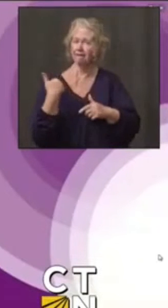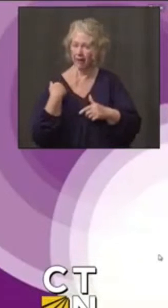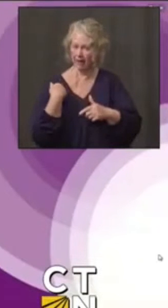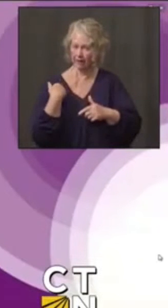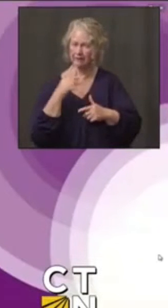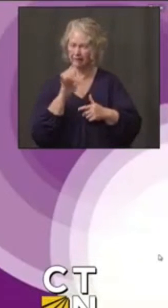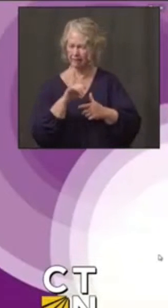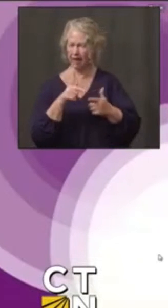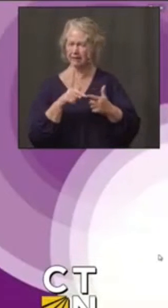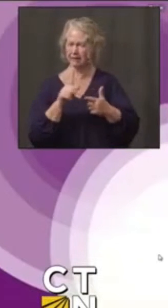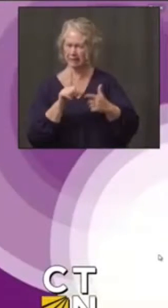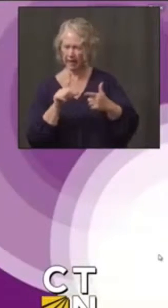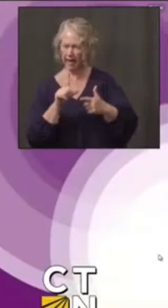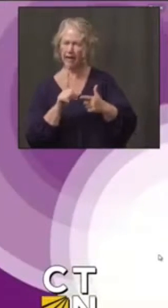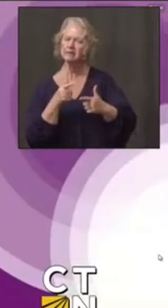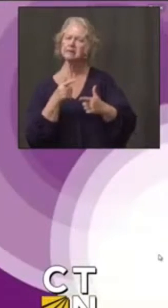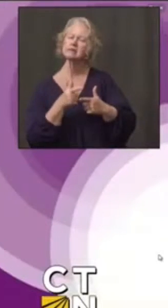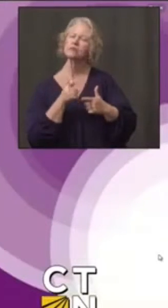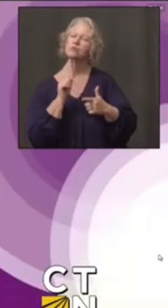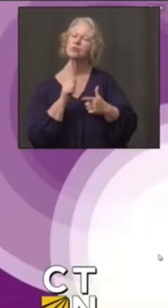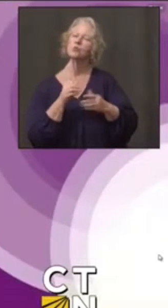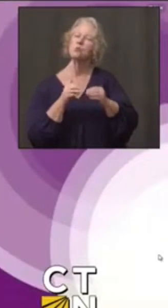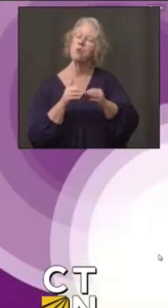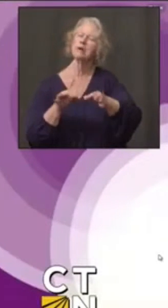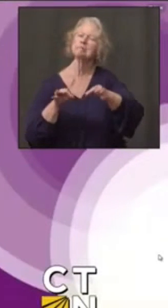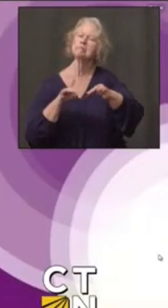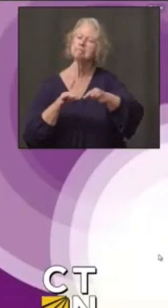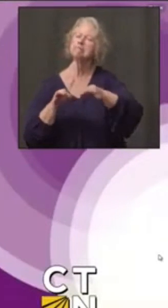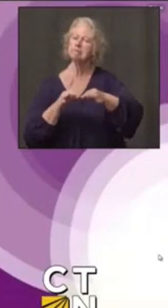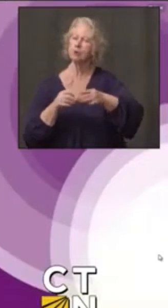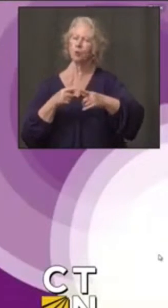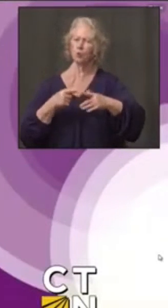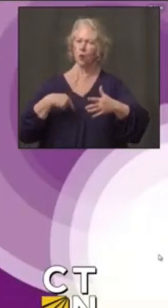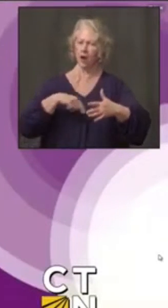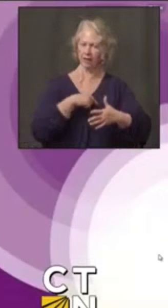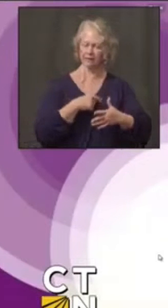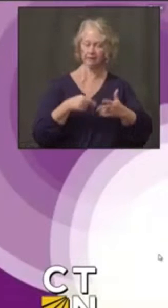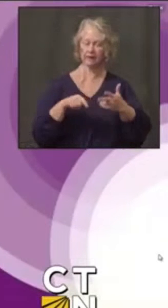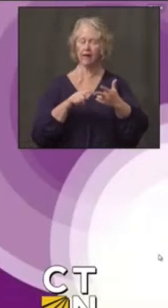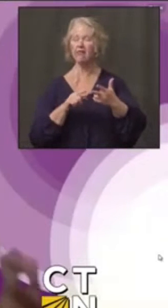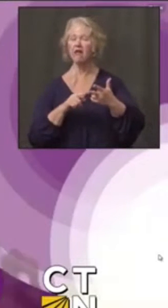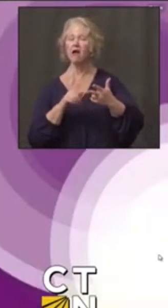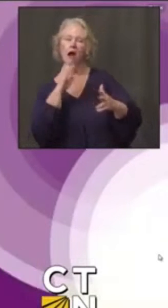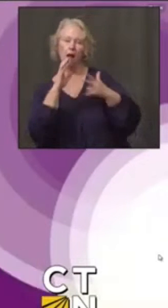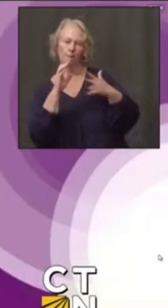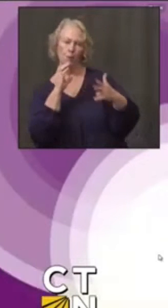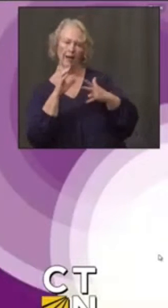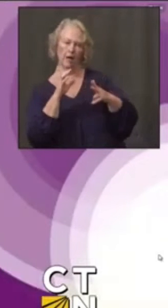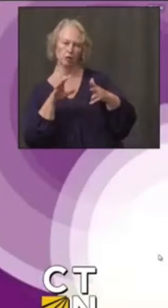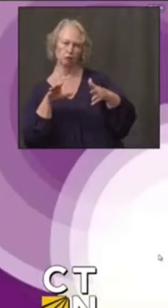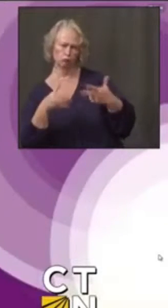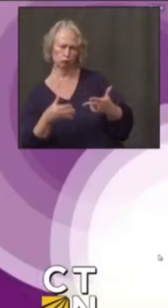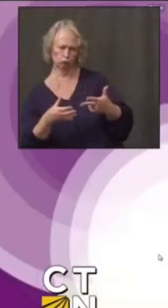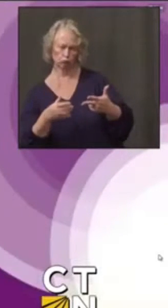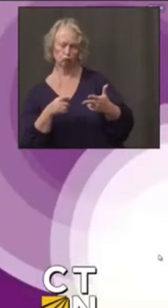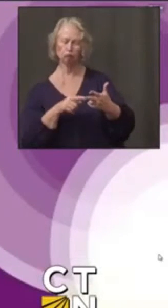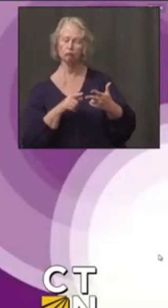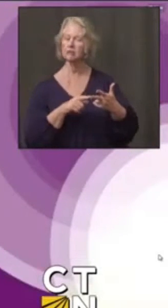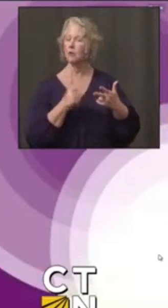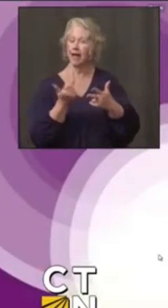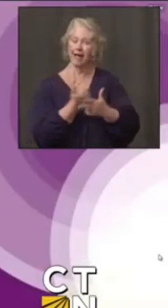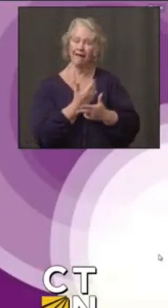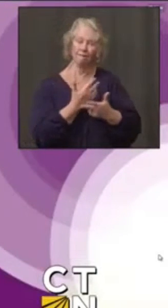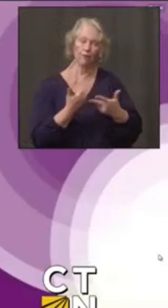to communicate that to the advisory group. And then there's a communication subcommittee who takes everything that we've done. They answer the question, the